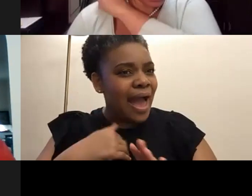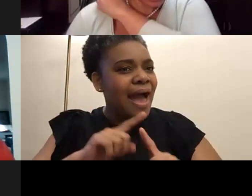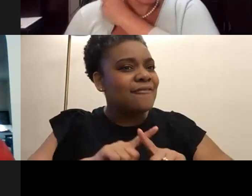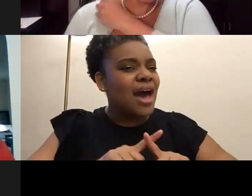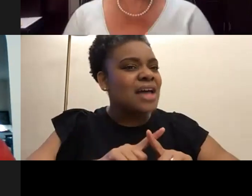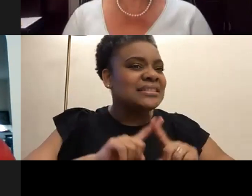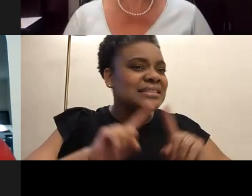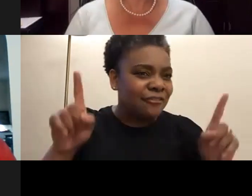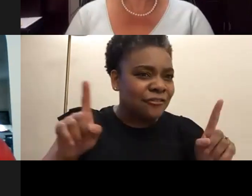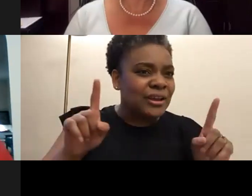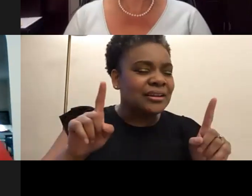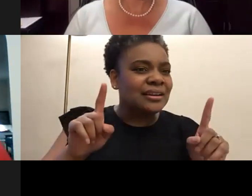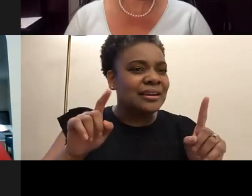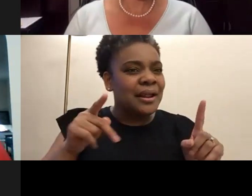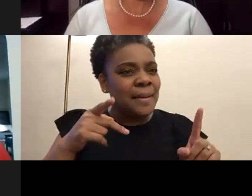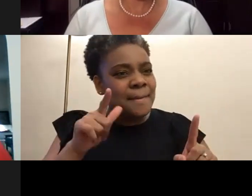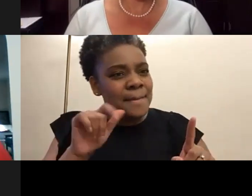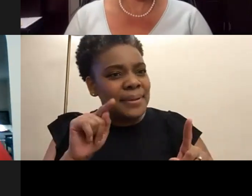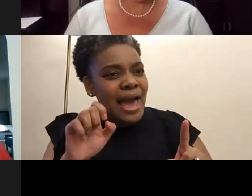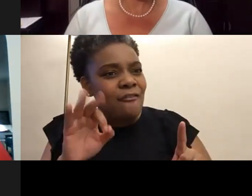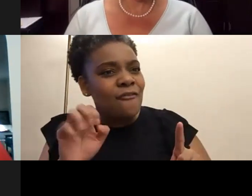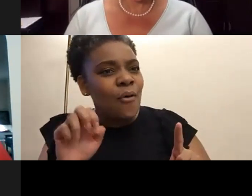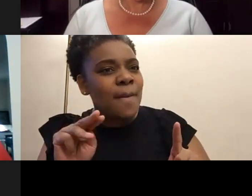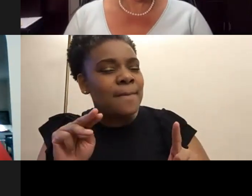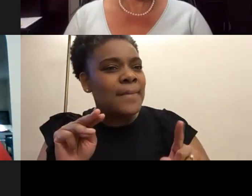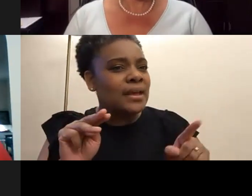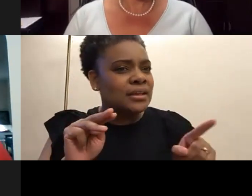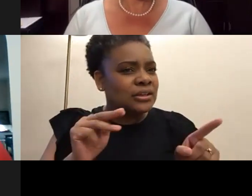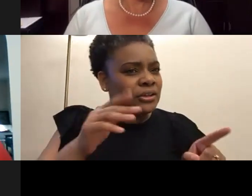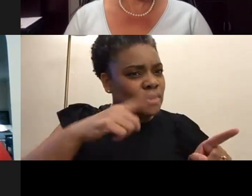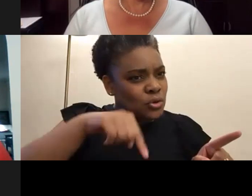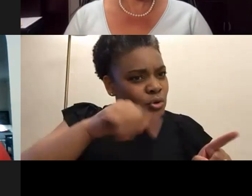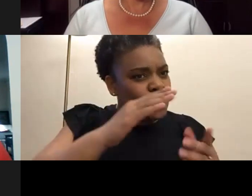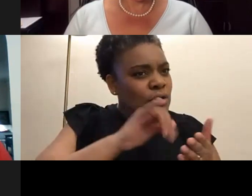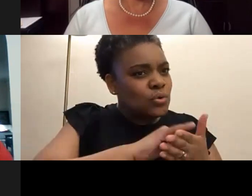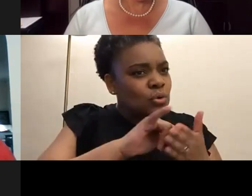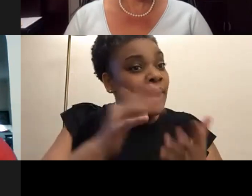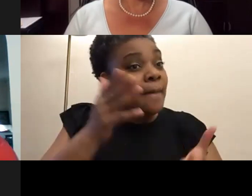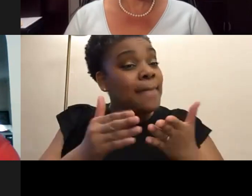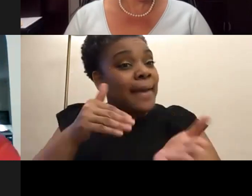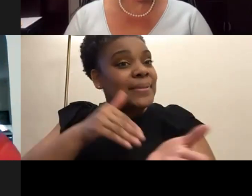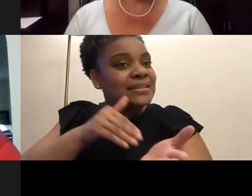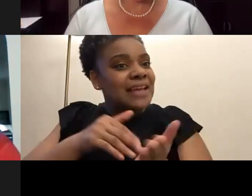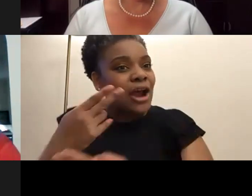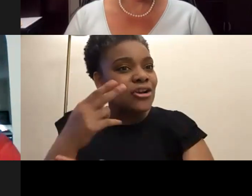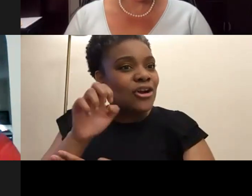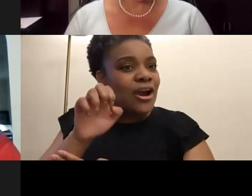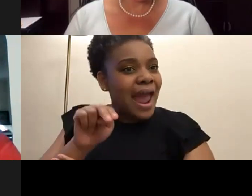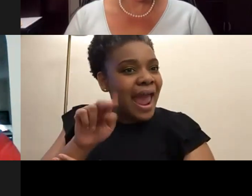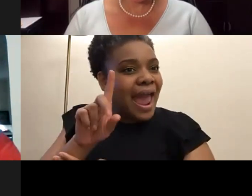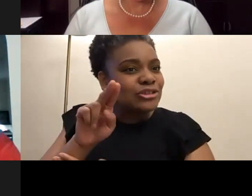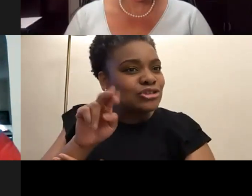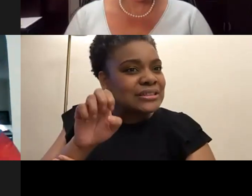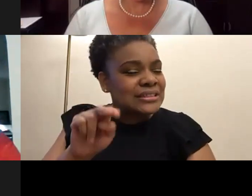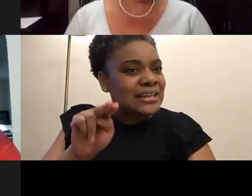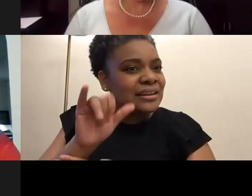York is, or perhaps Dr. Hendrickson can send out the registration kind of site, central site. I know in Maryland, we have a central